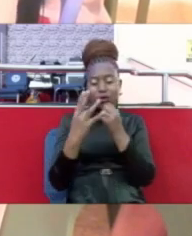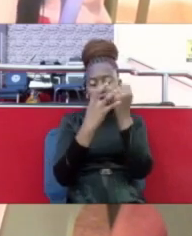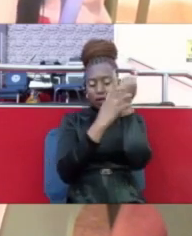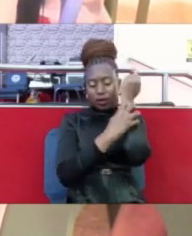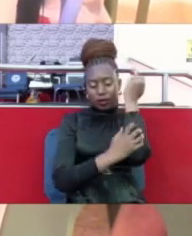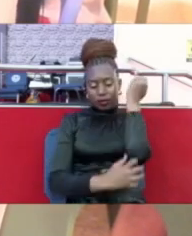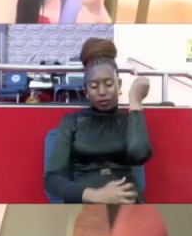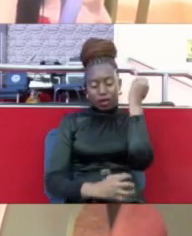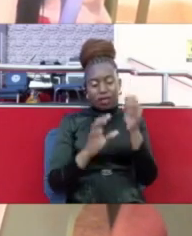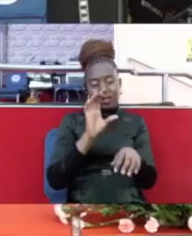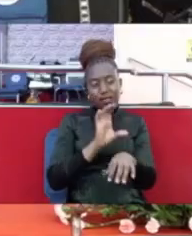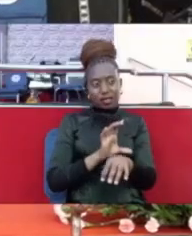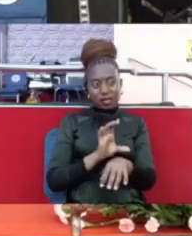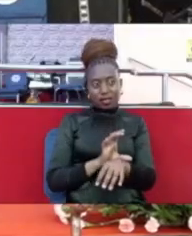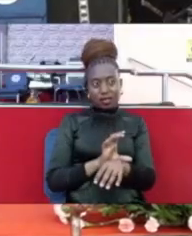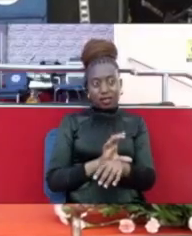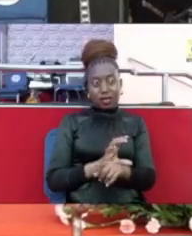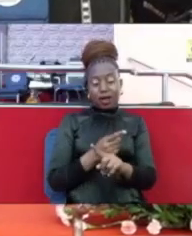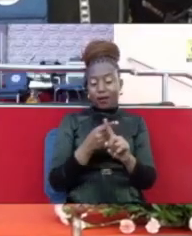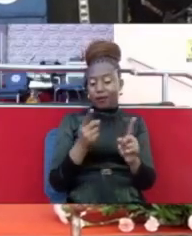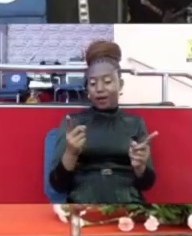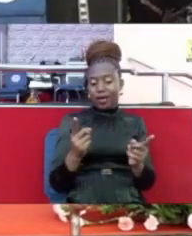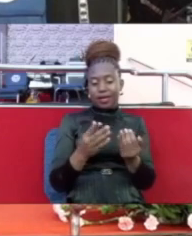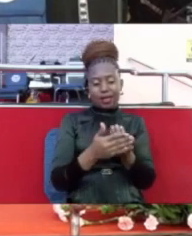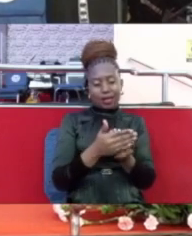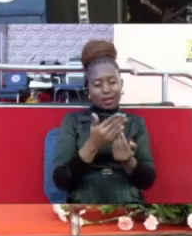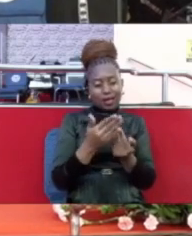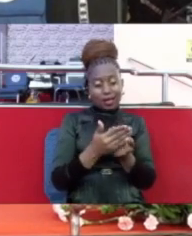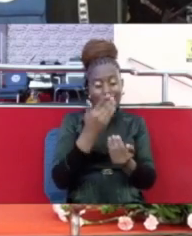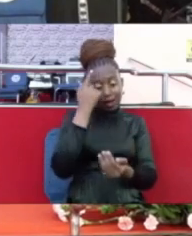And they took care of him.